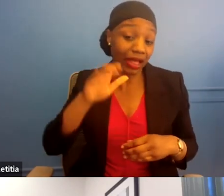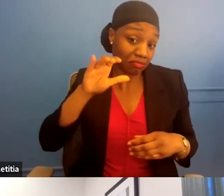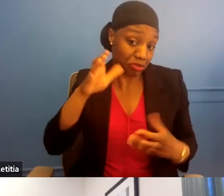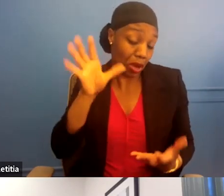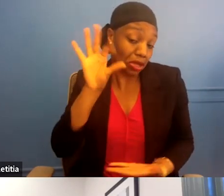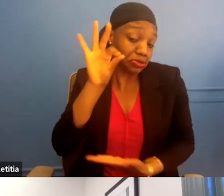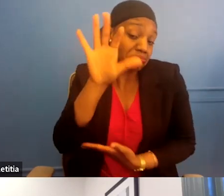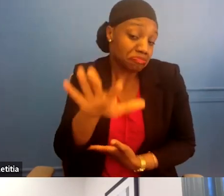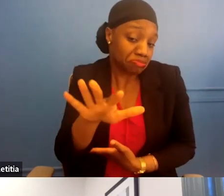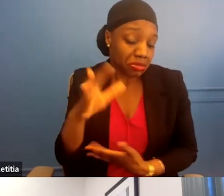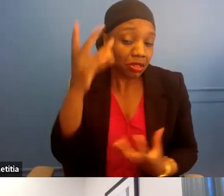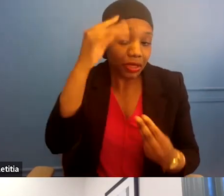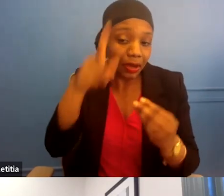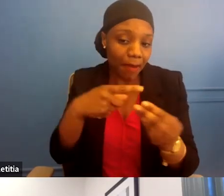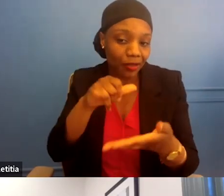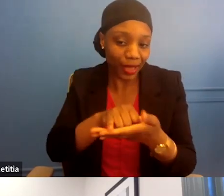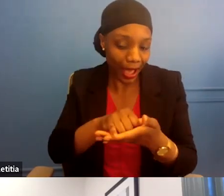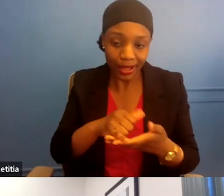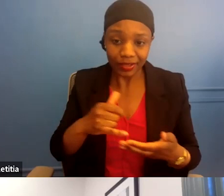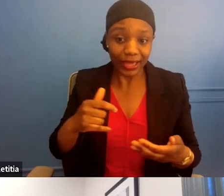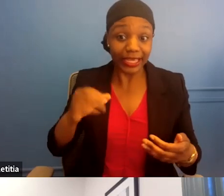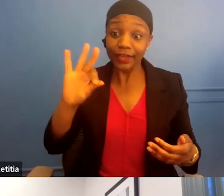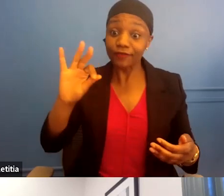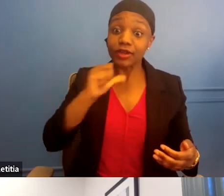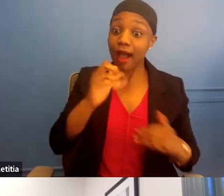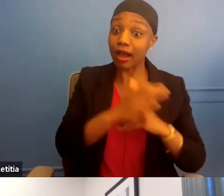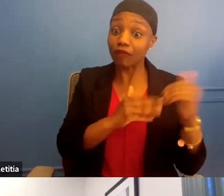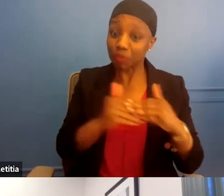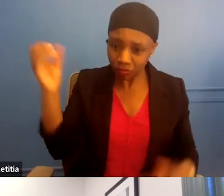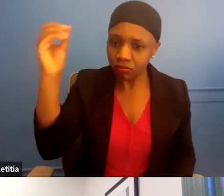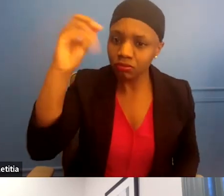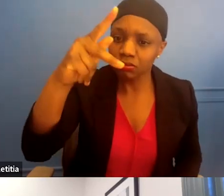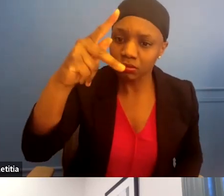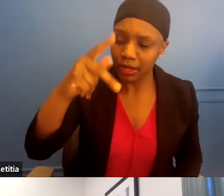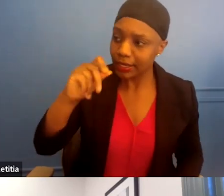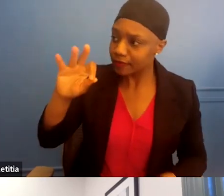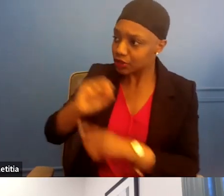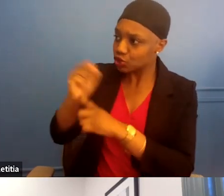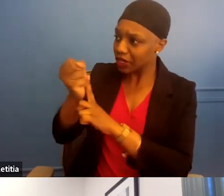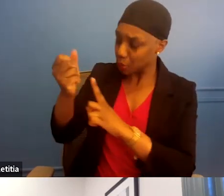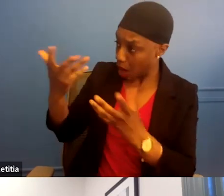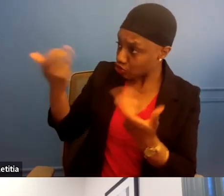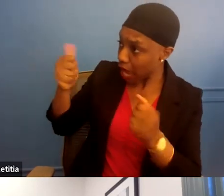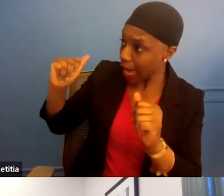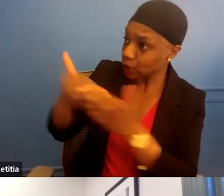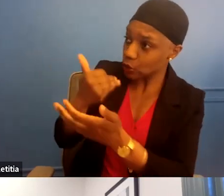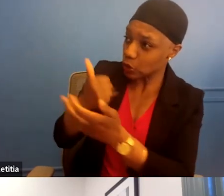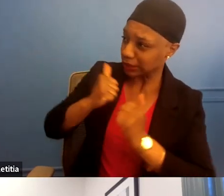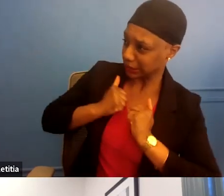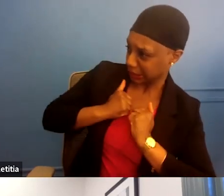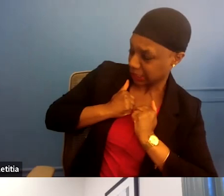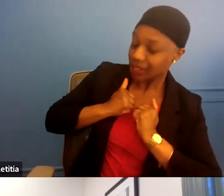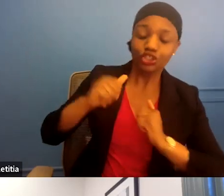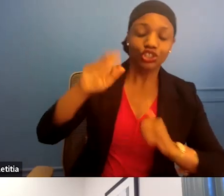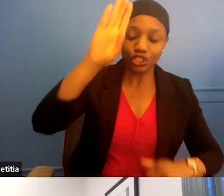just counsel you to think about, is it's okay to be uncomfortable and put yourself in situations where you're trying out things, because you can rest assured that you